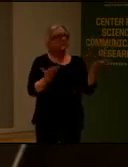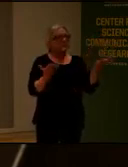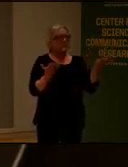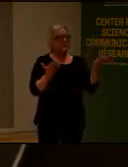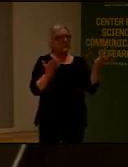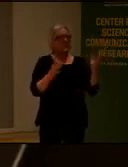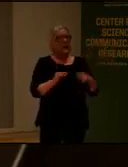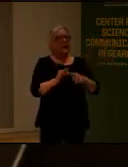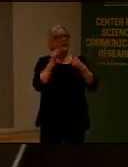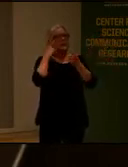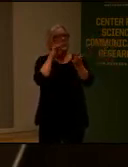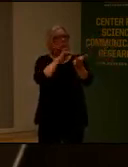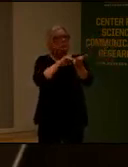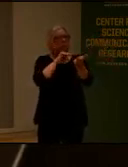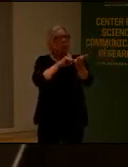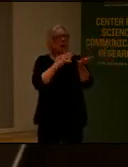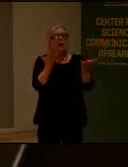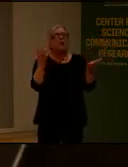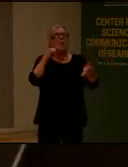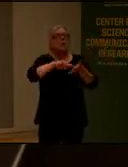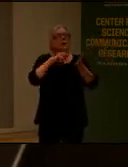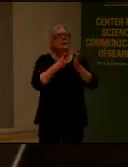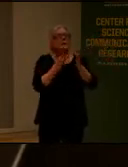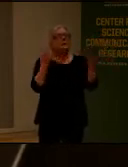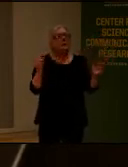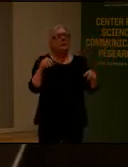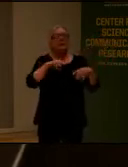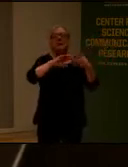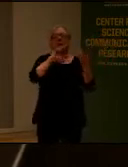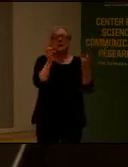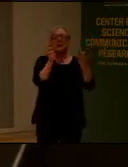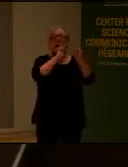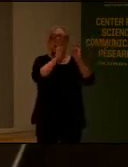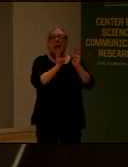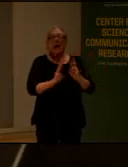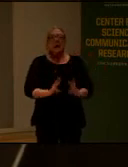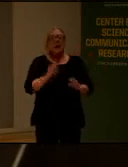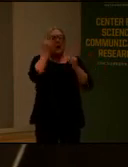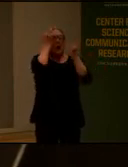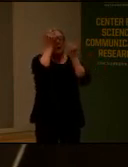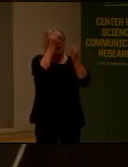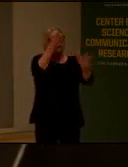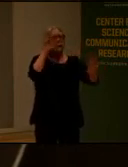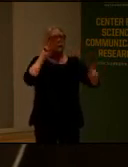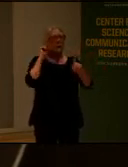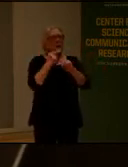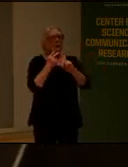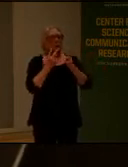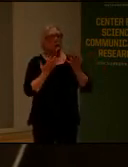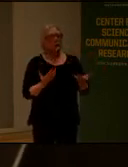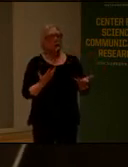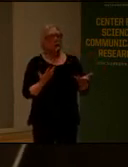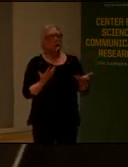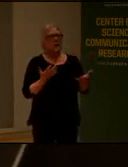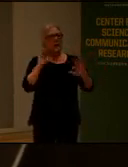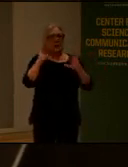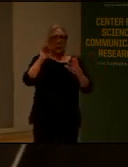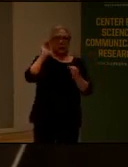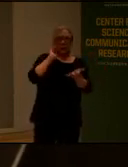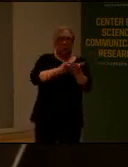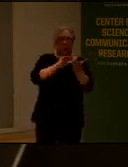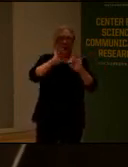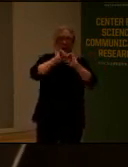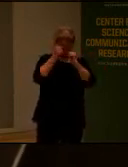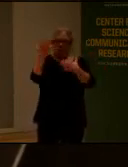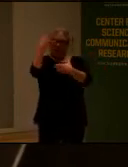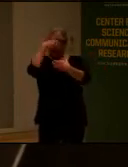what climate-informed care means, adding a climate lens, in that photography perspective, to what it is that they do every day. So that is something that we